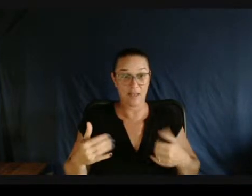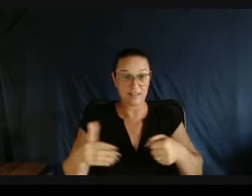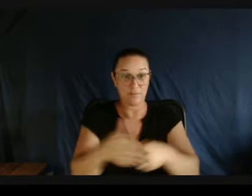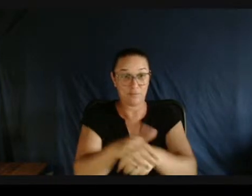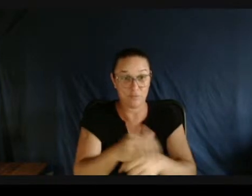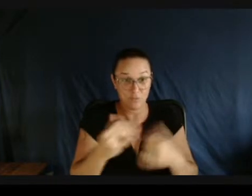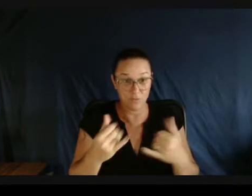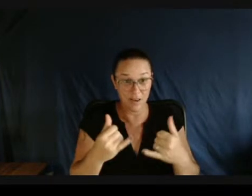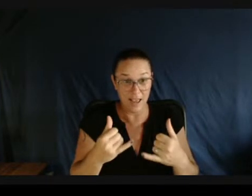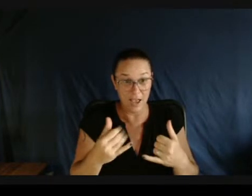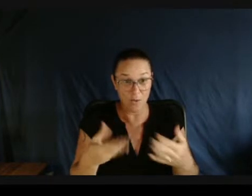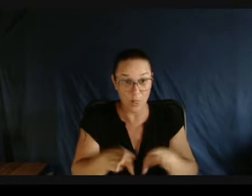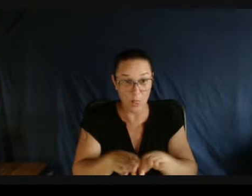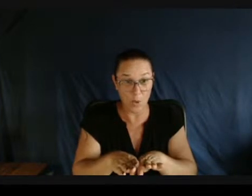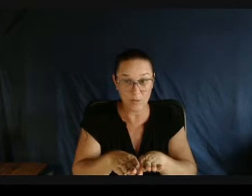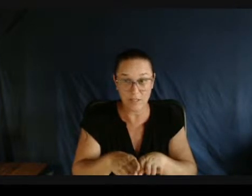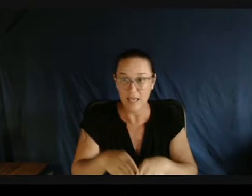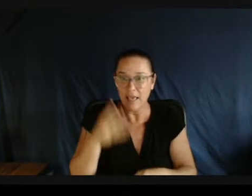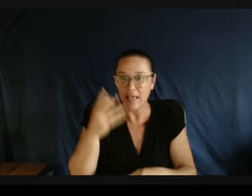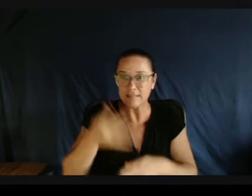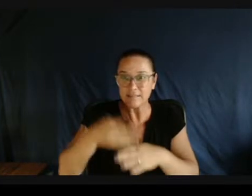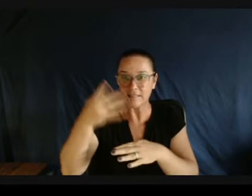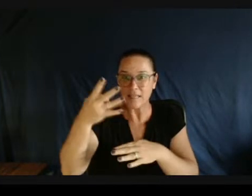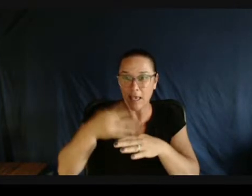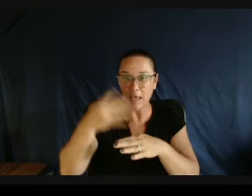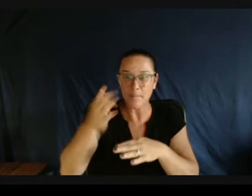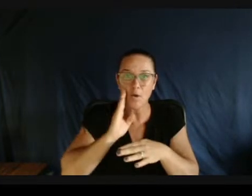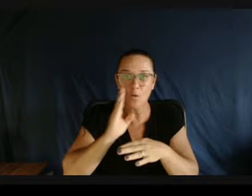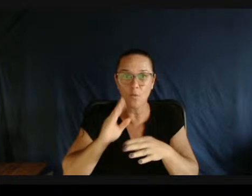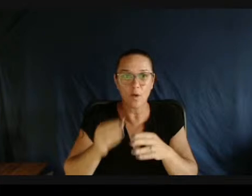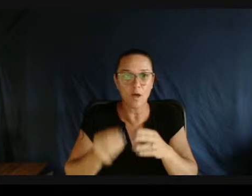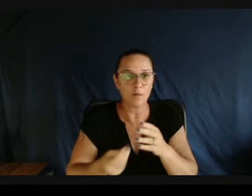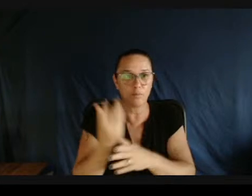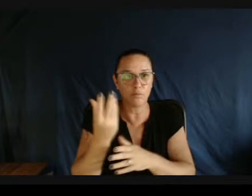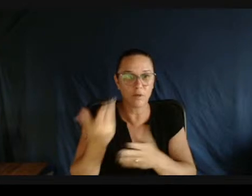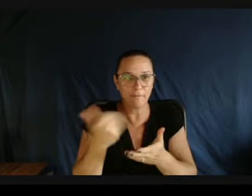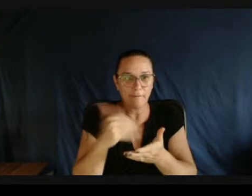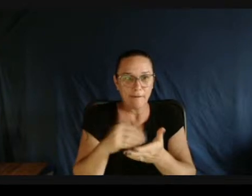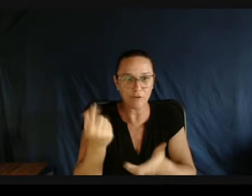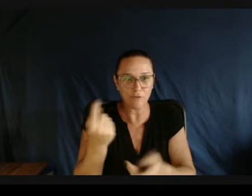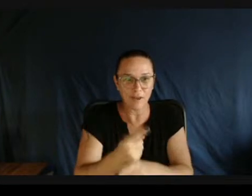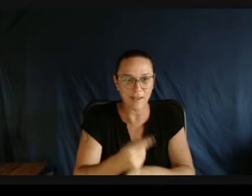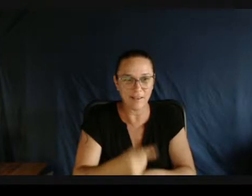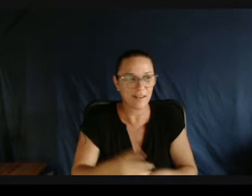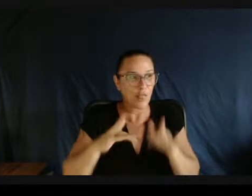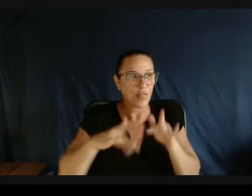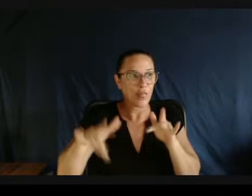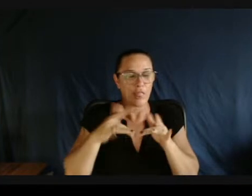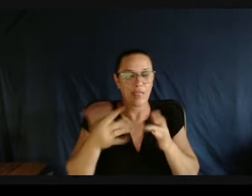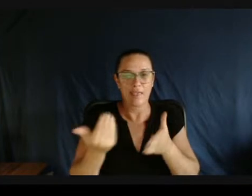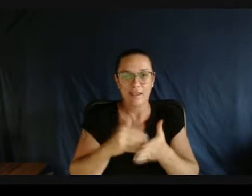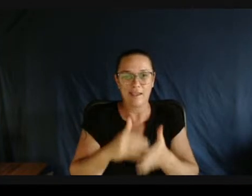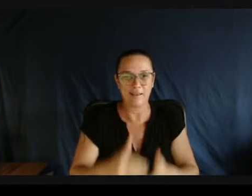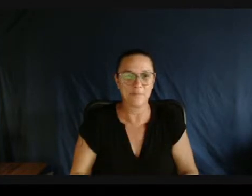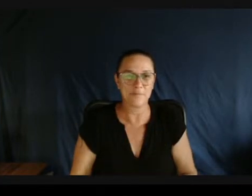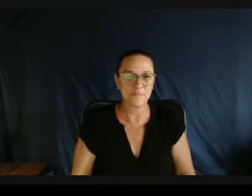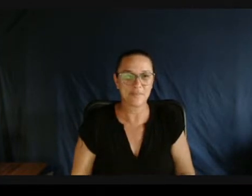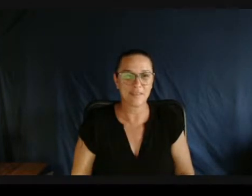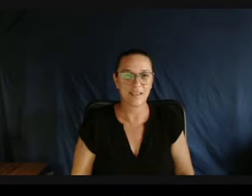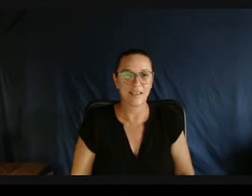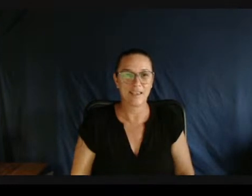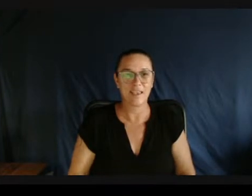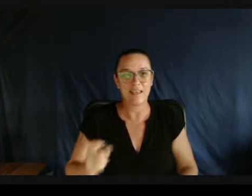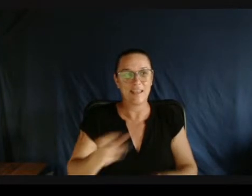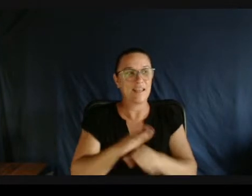mean, closed off? It's steam, right? It's going to blow it out? Eventually, probably. Right. I mean, all it takes is enough